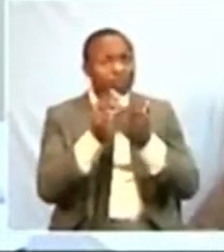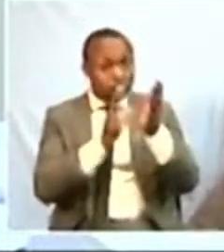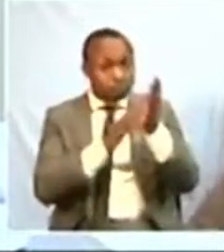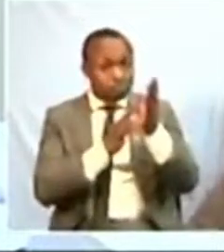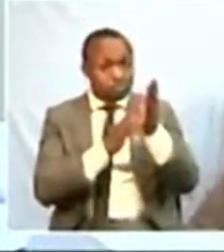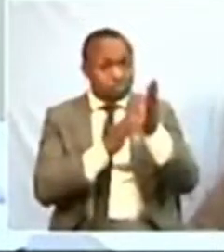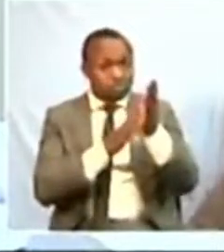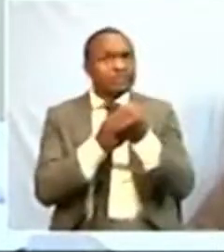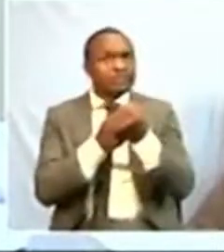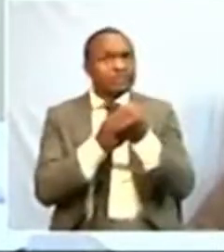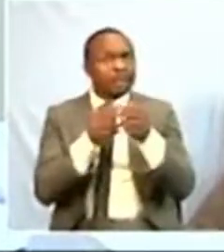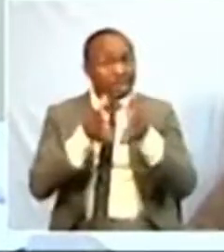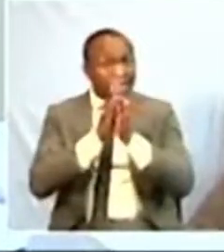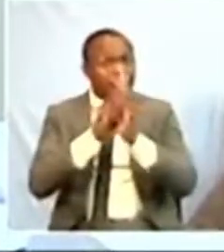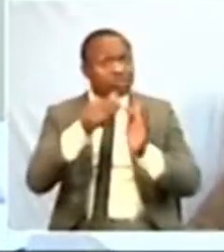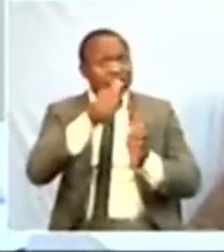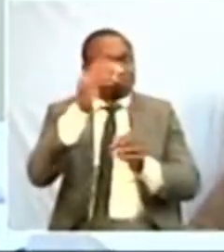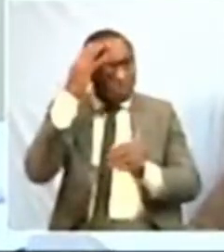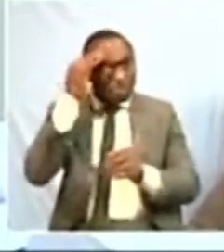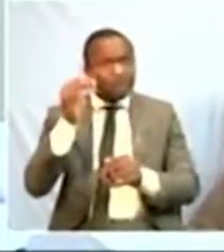yourselves,